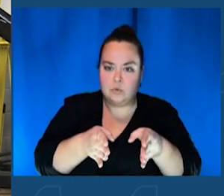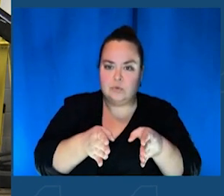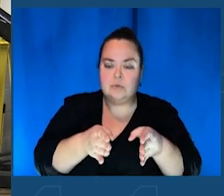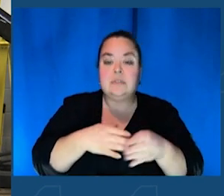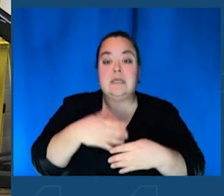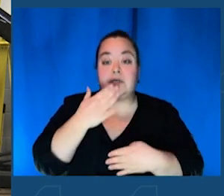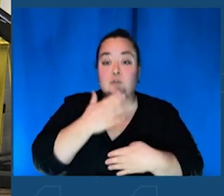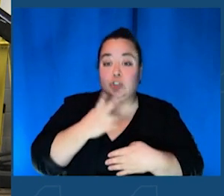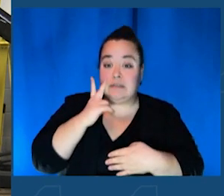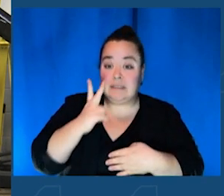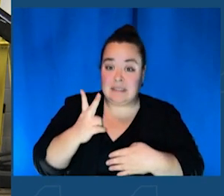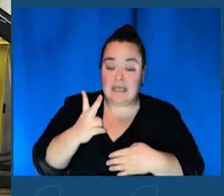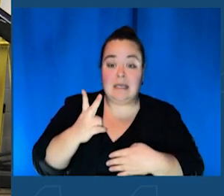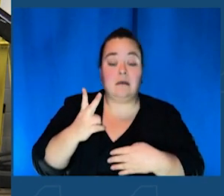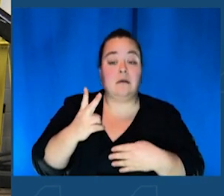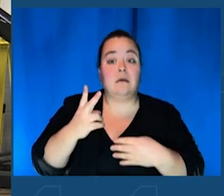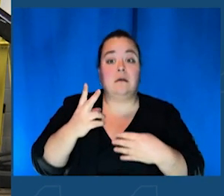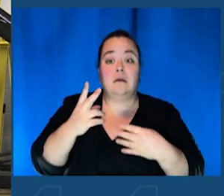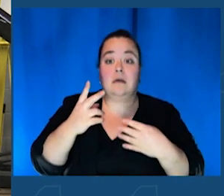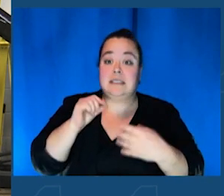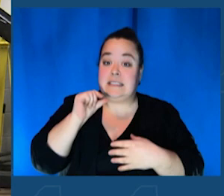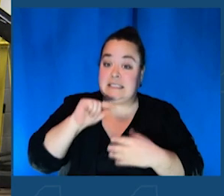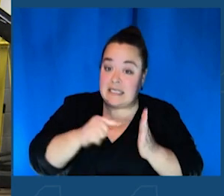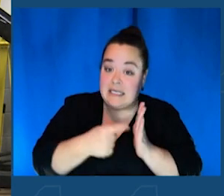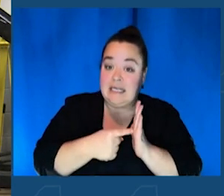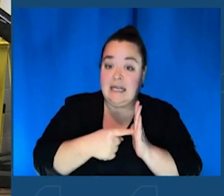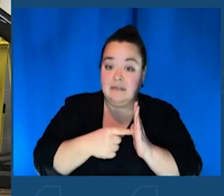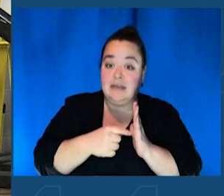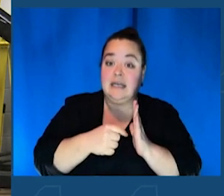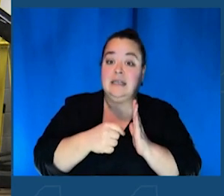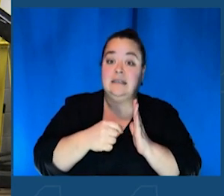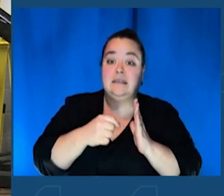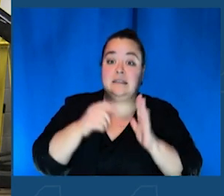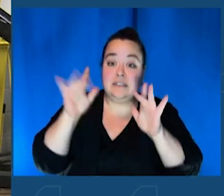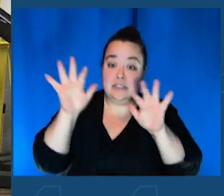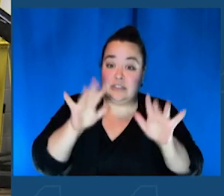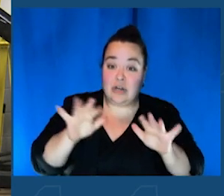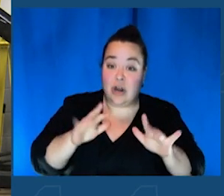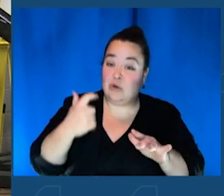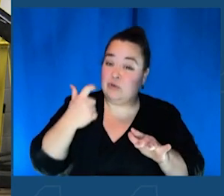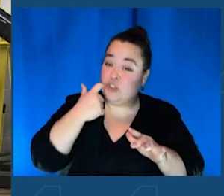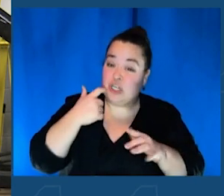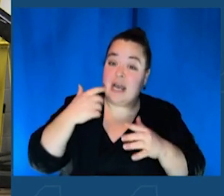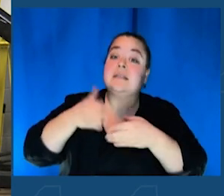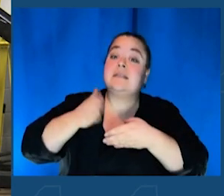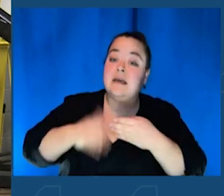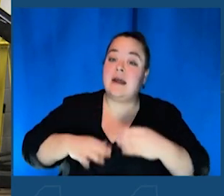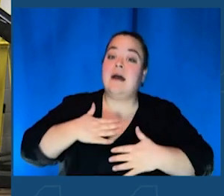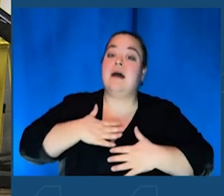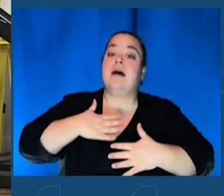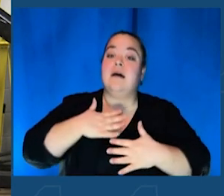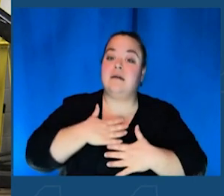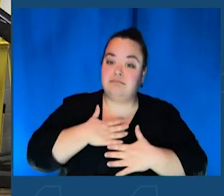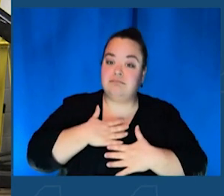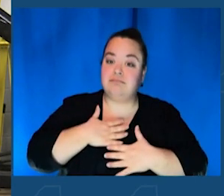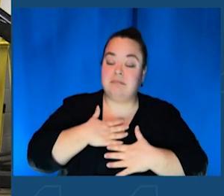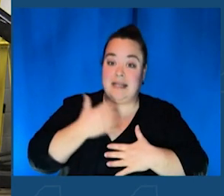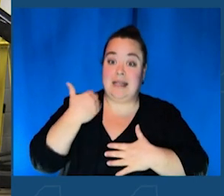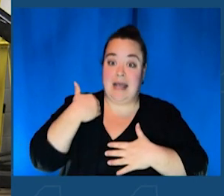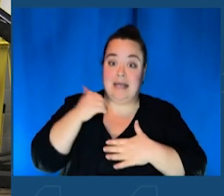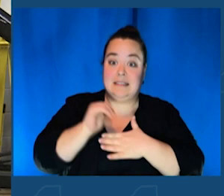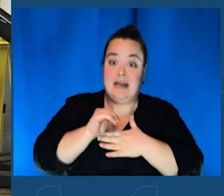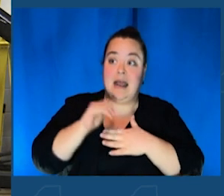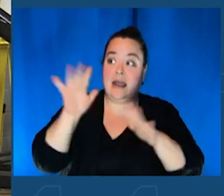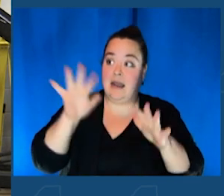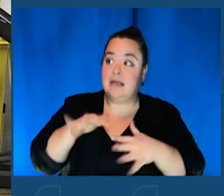point, after such a significant snowfall that just ended, as we know, pretty much in the middle of the night, that these